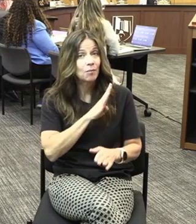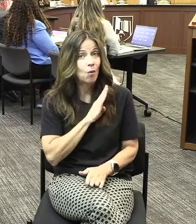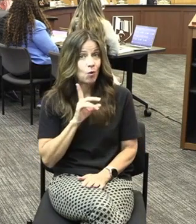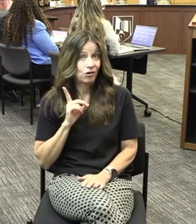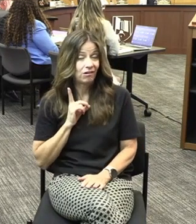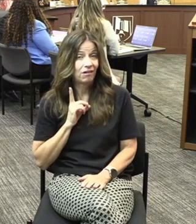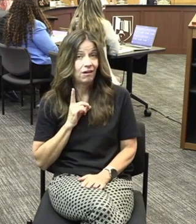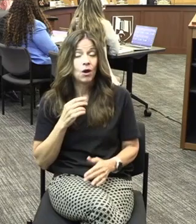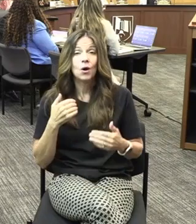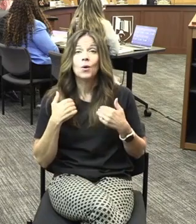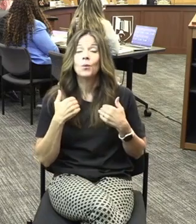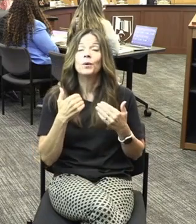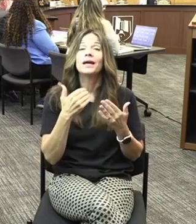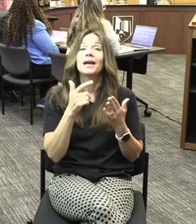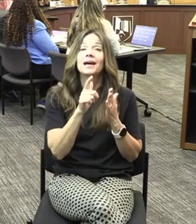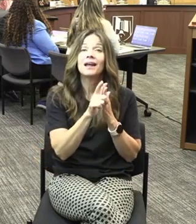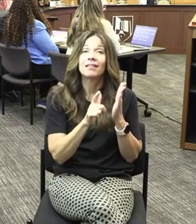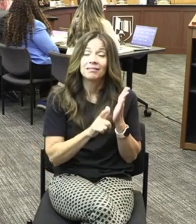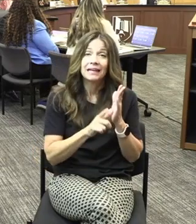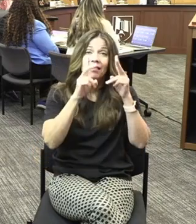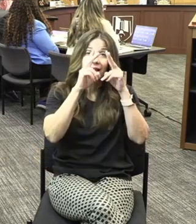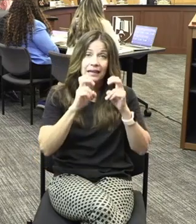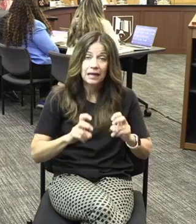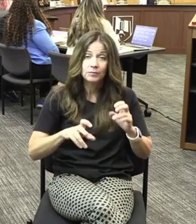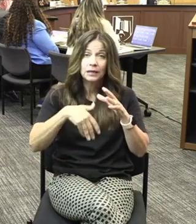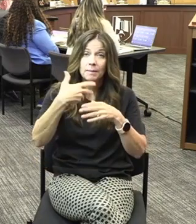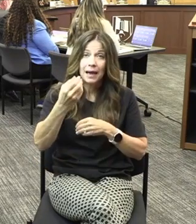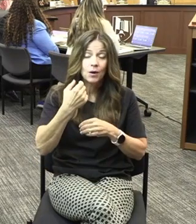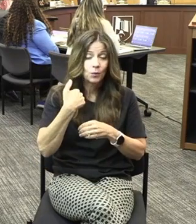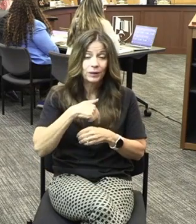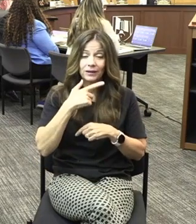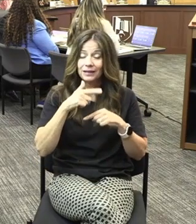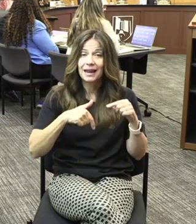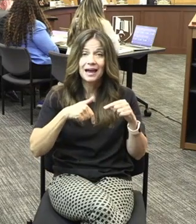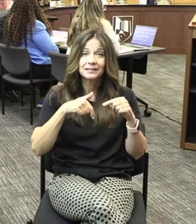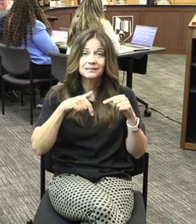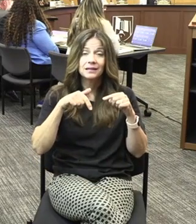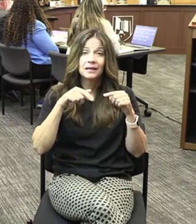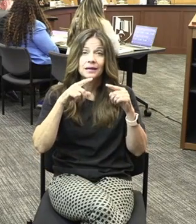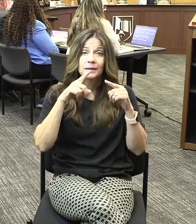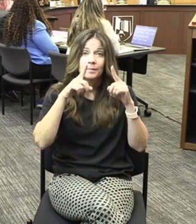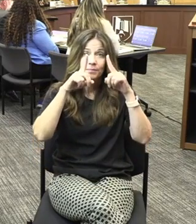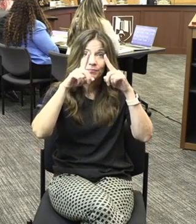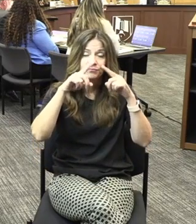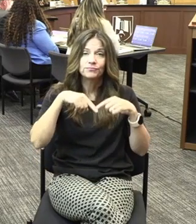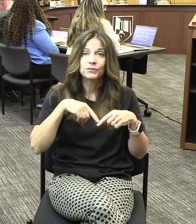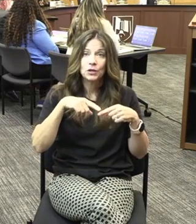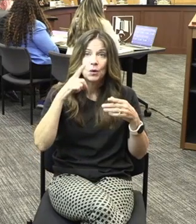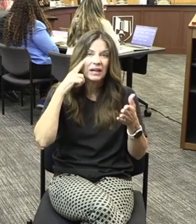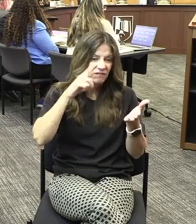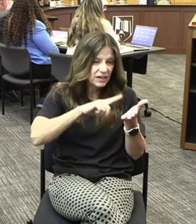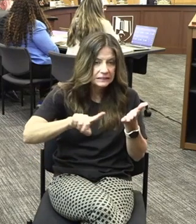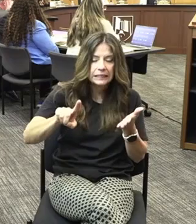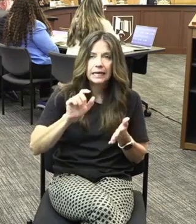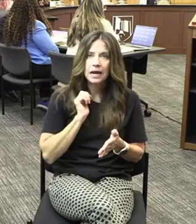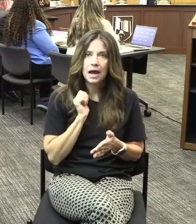We had a legal analysis come out. We weren't able to investigate it on ourselves. We took guidance from our legal